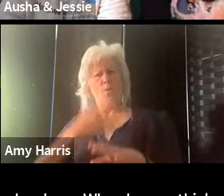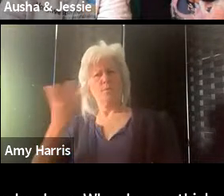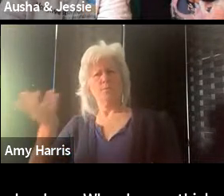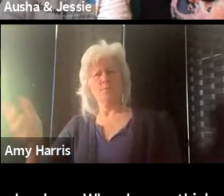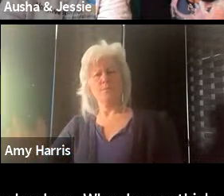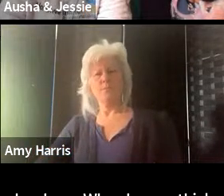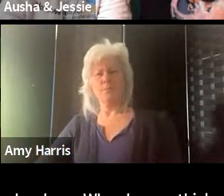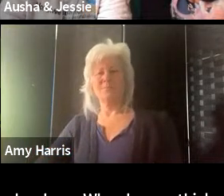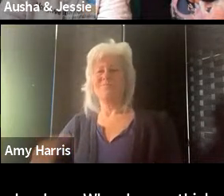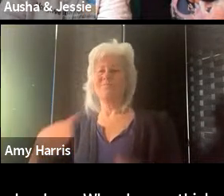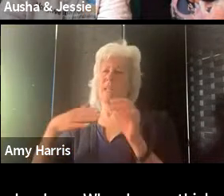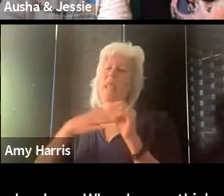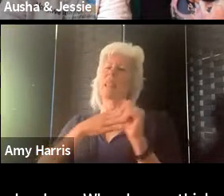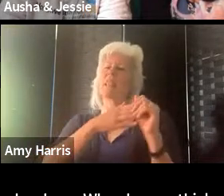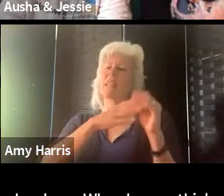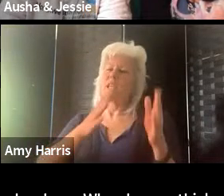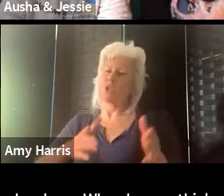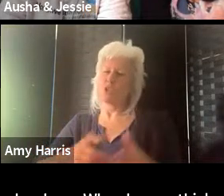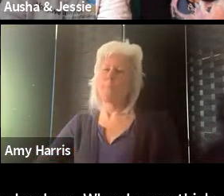Leadership.